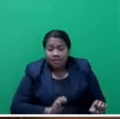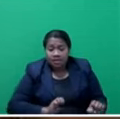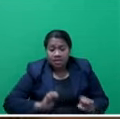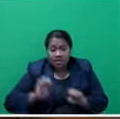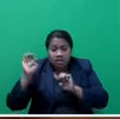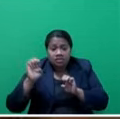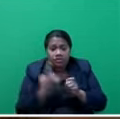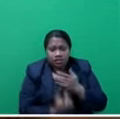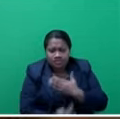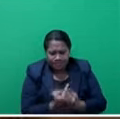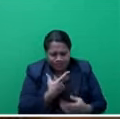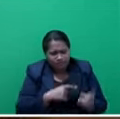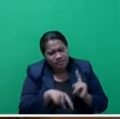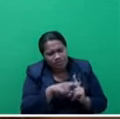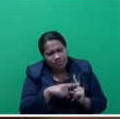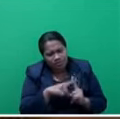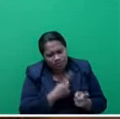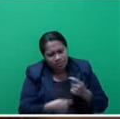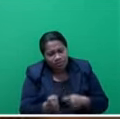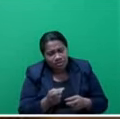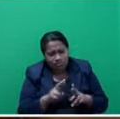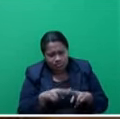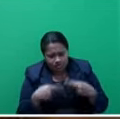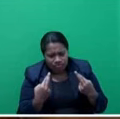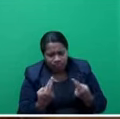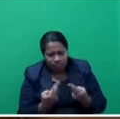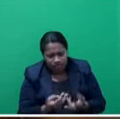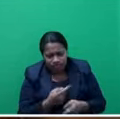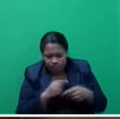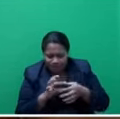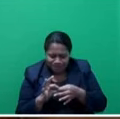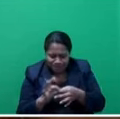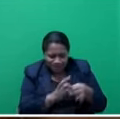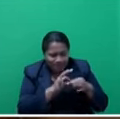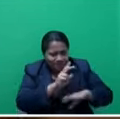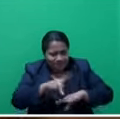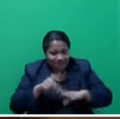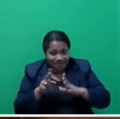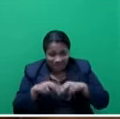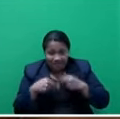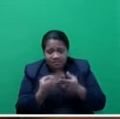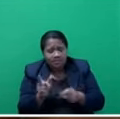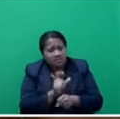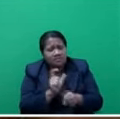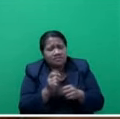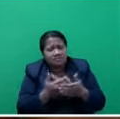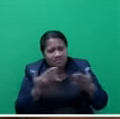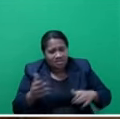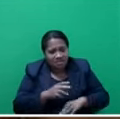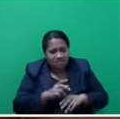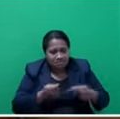of the positive trade relationships we have built with our Pacific family, which create a larger market for our Fijian